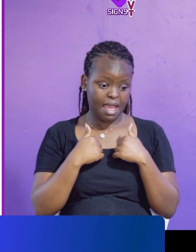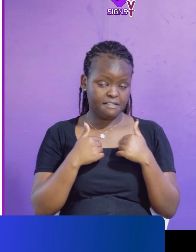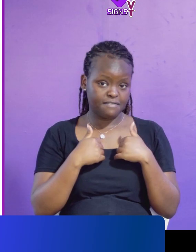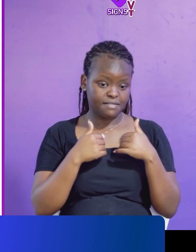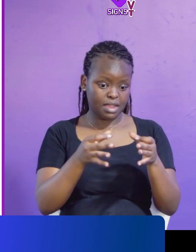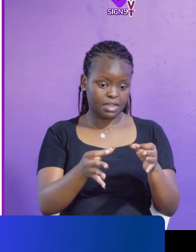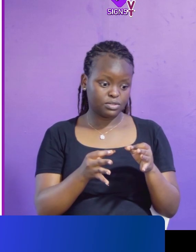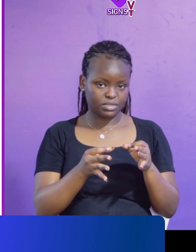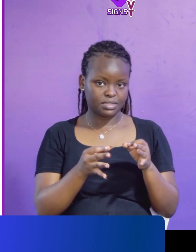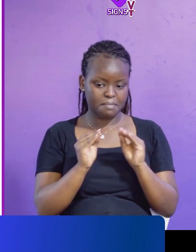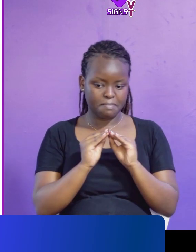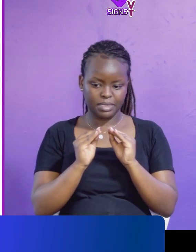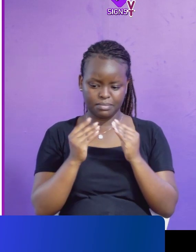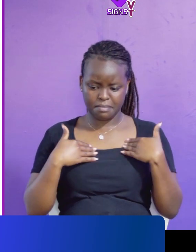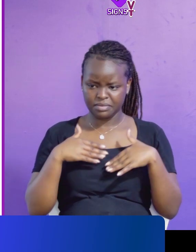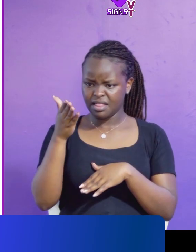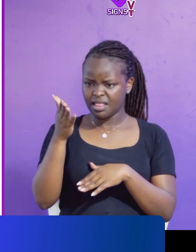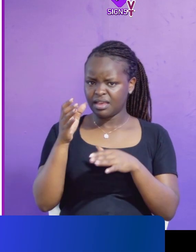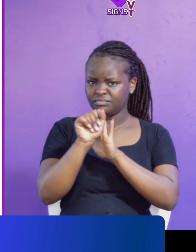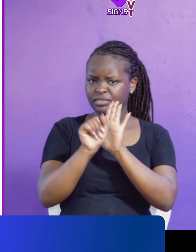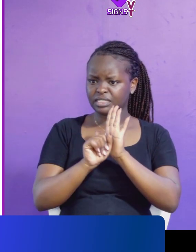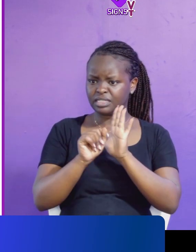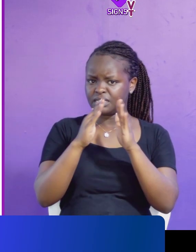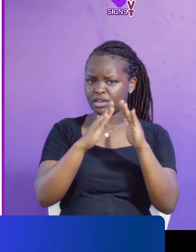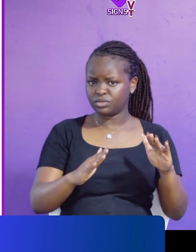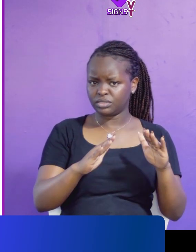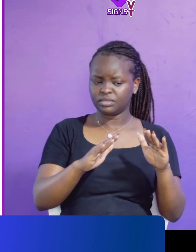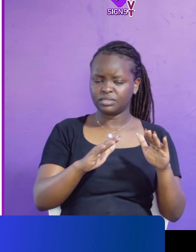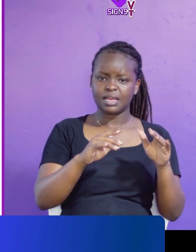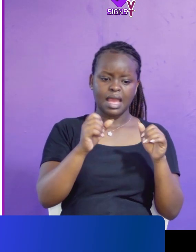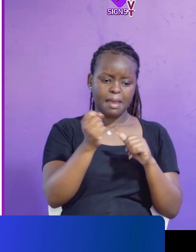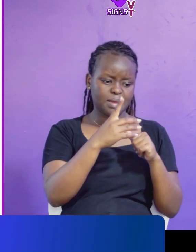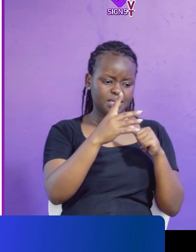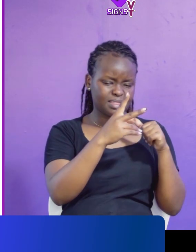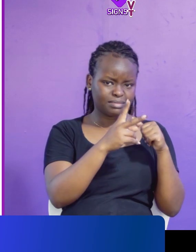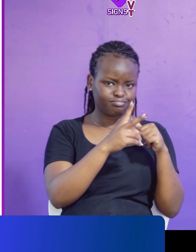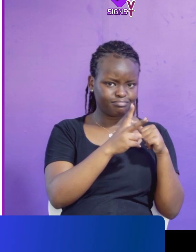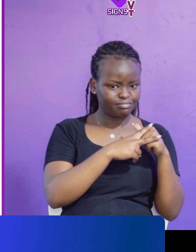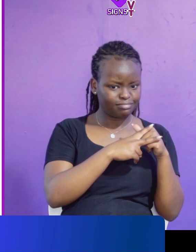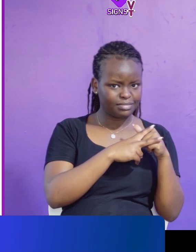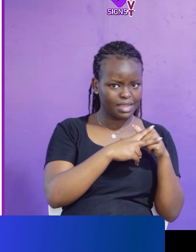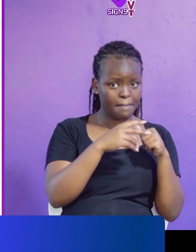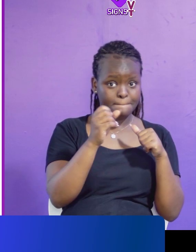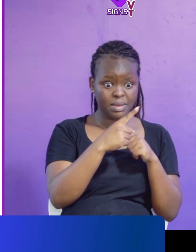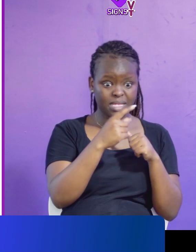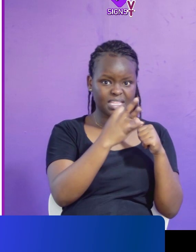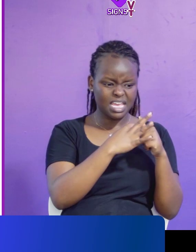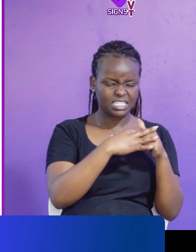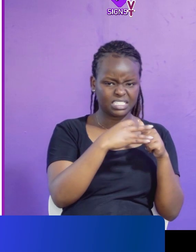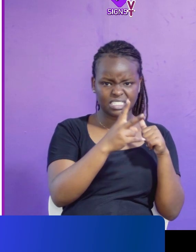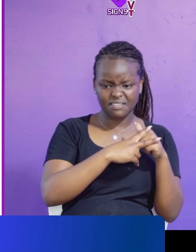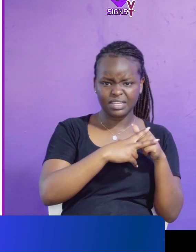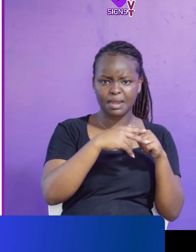delegations hosted at State House. August 7, Boda team. August 9, Nairobi Youth. August 15,